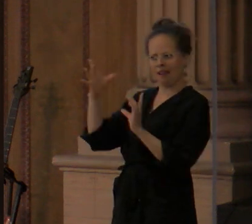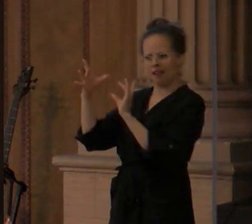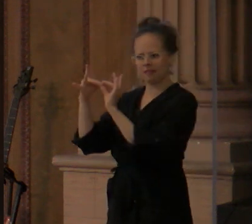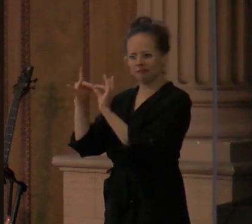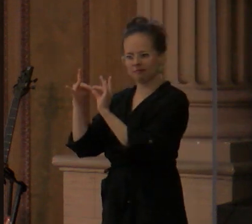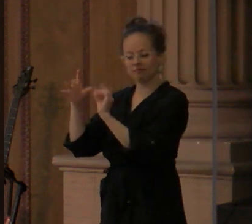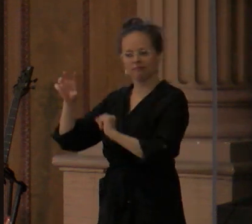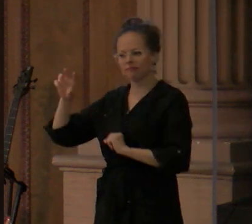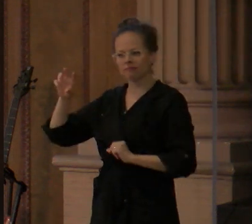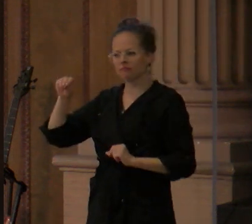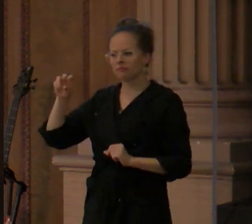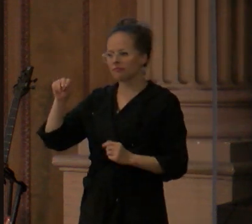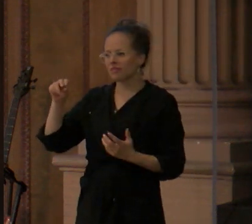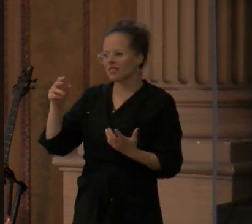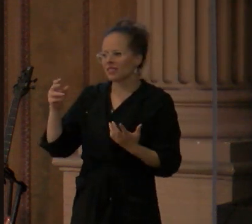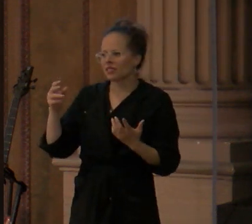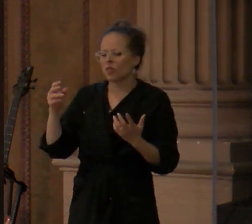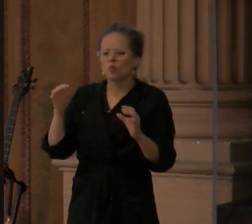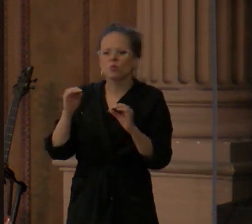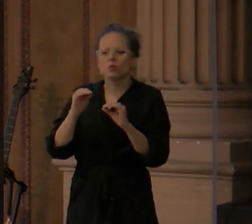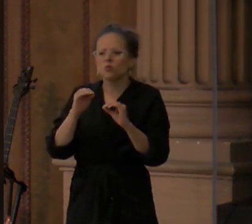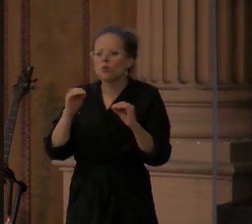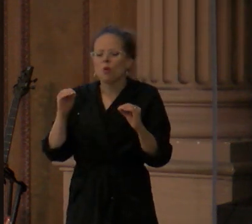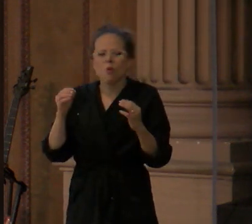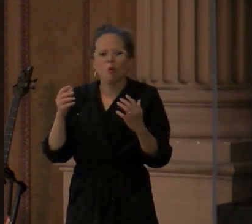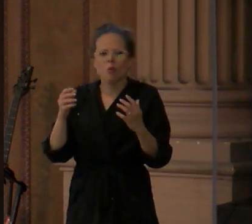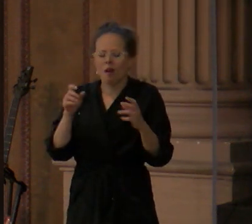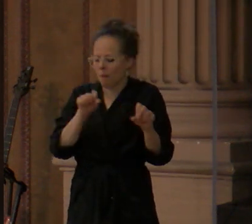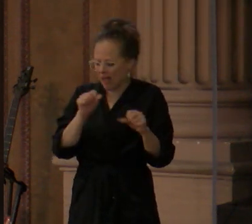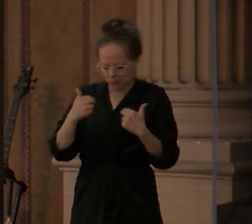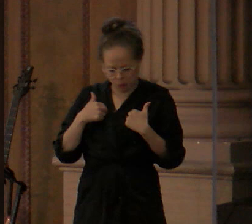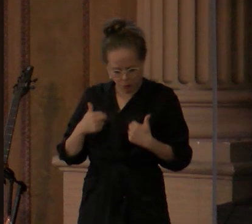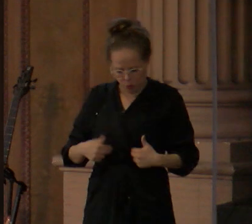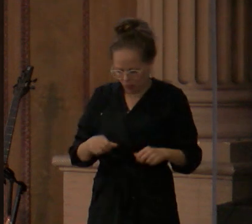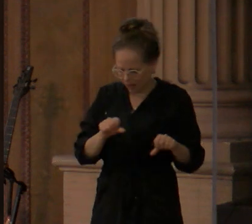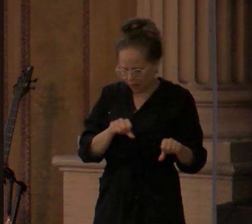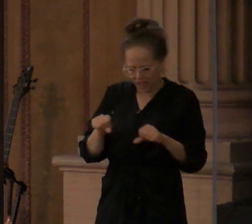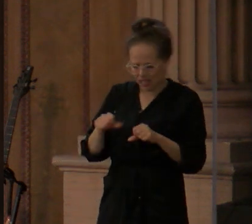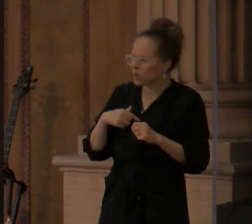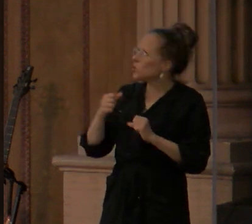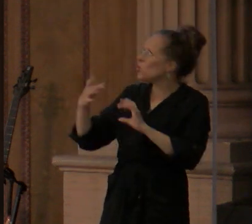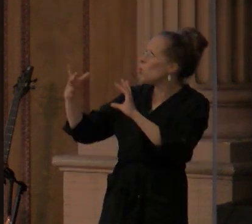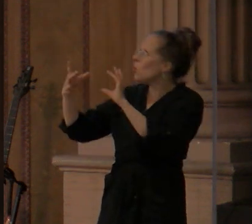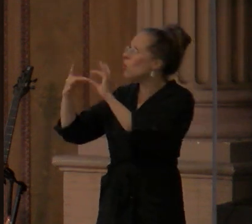In fact, there is no coming to God genuinely if we think that he owes us something.